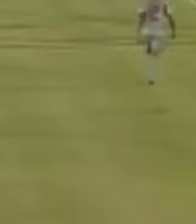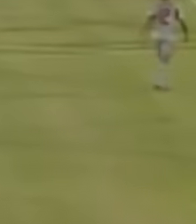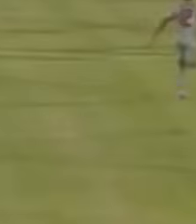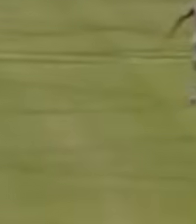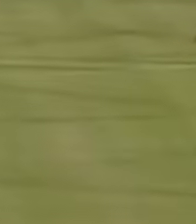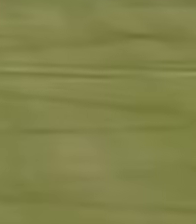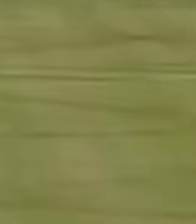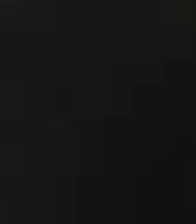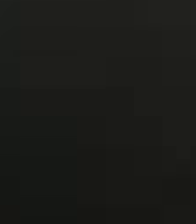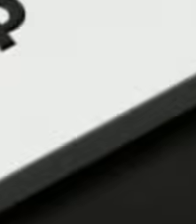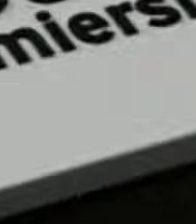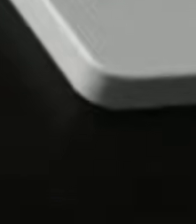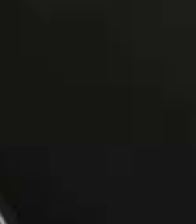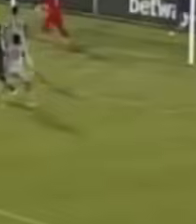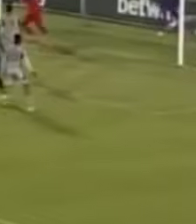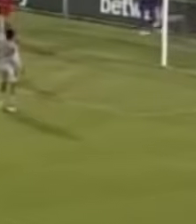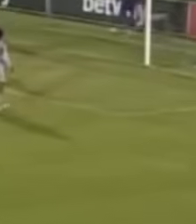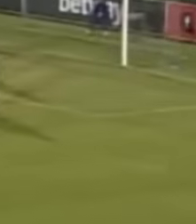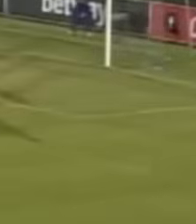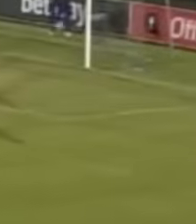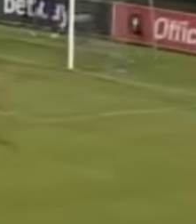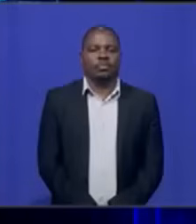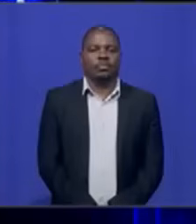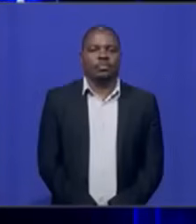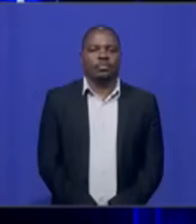Otieno just about equal to it.